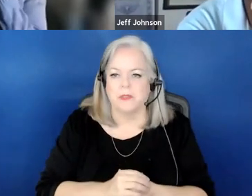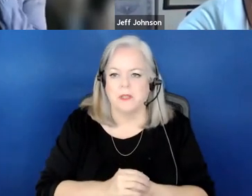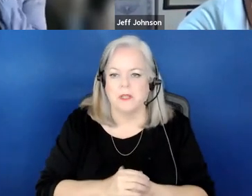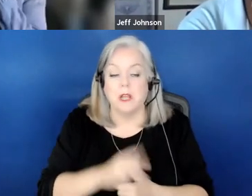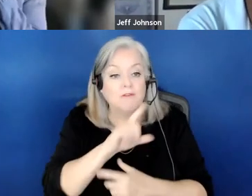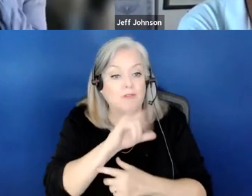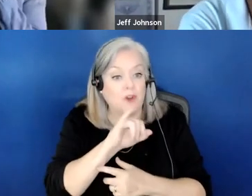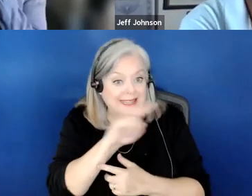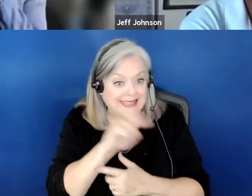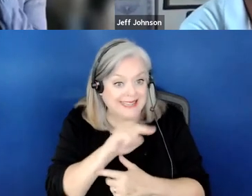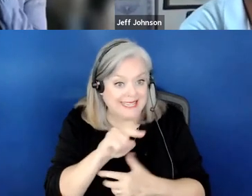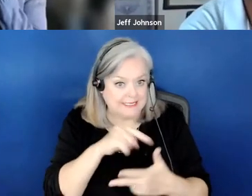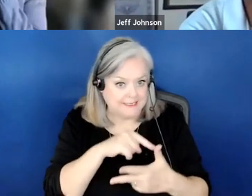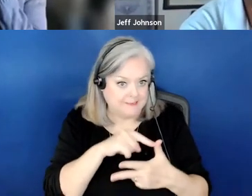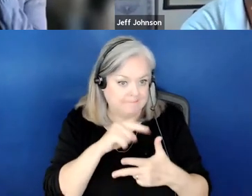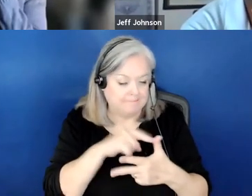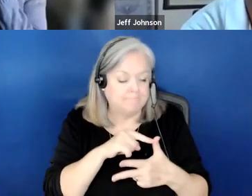Liz,